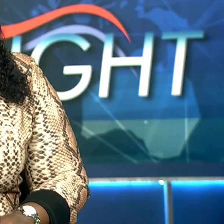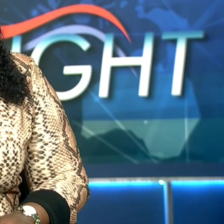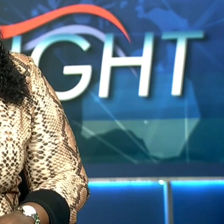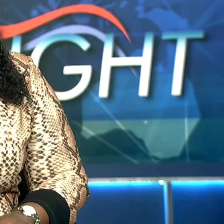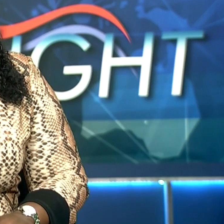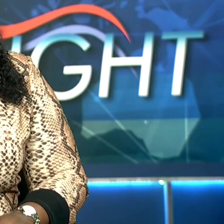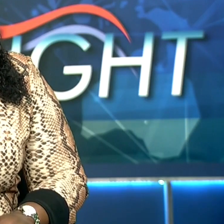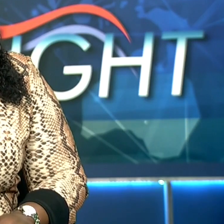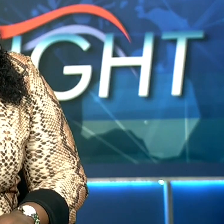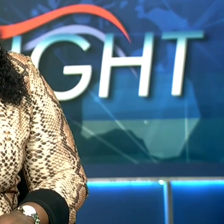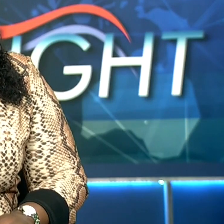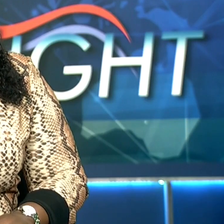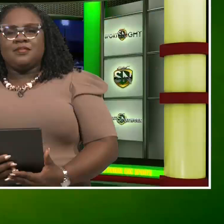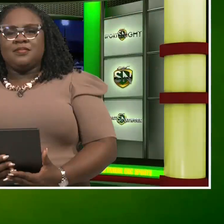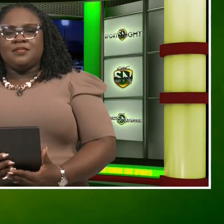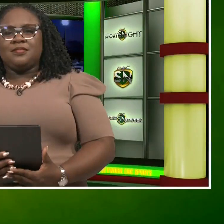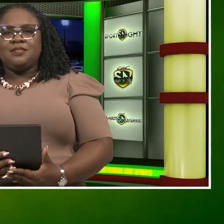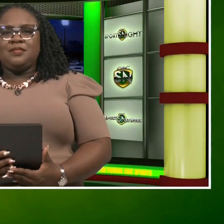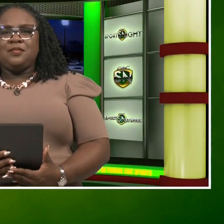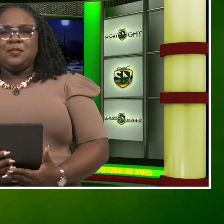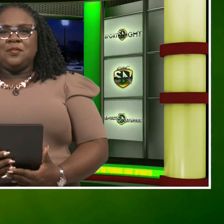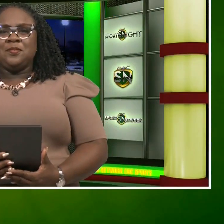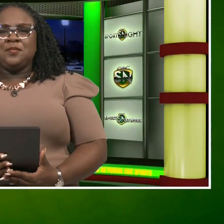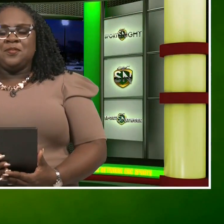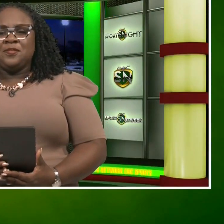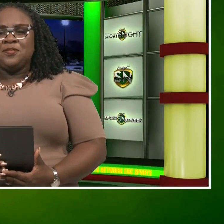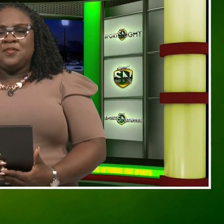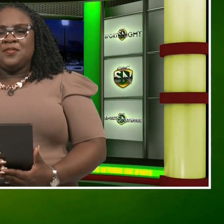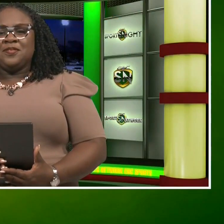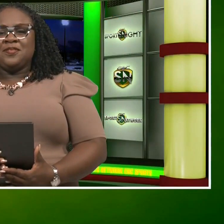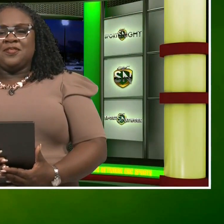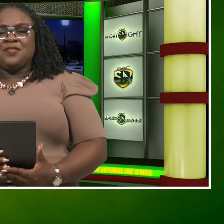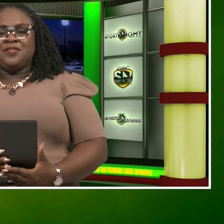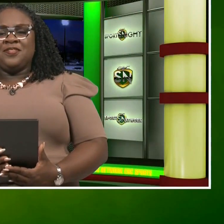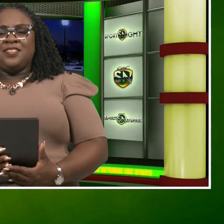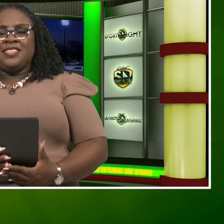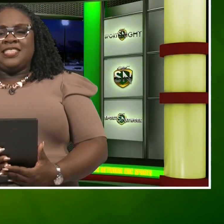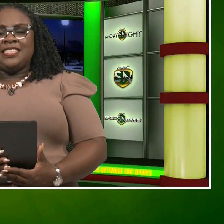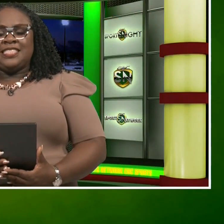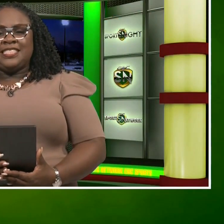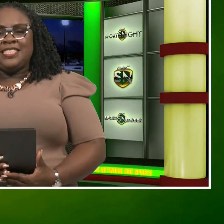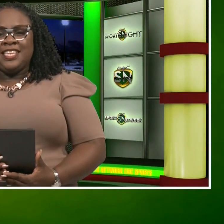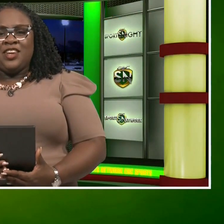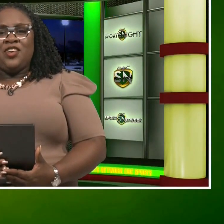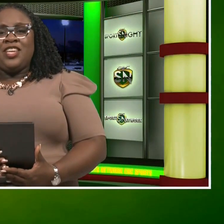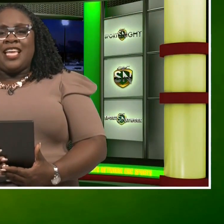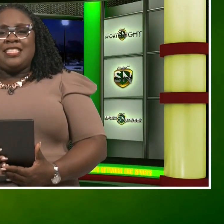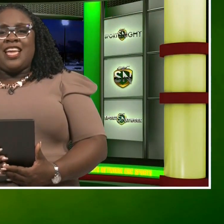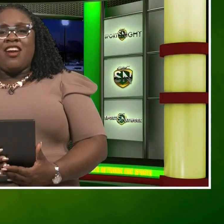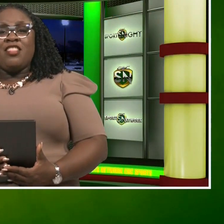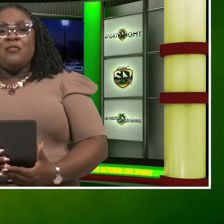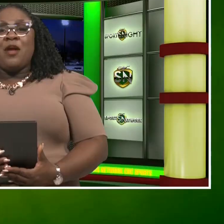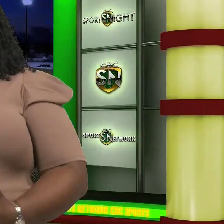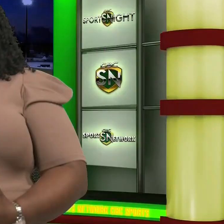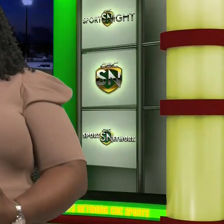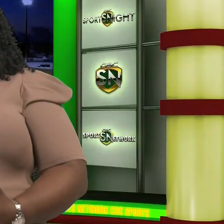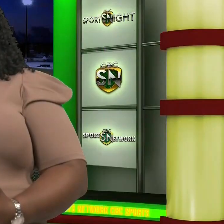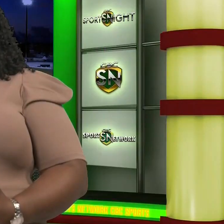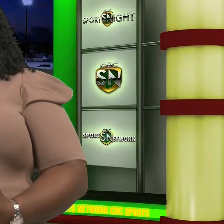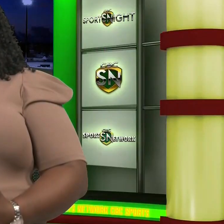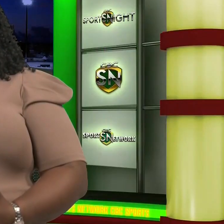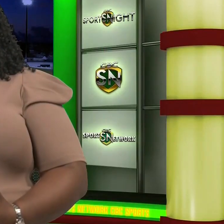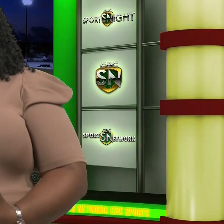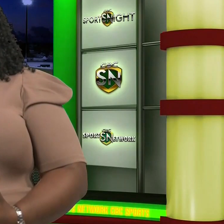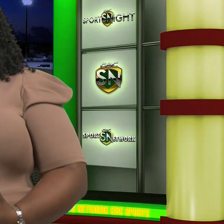It's Sports Time now with Anne-Marie Burke, and the women in cricket are dominating news these days. Oh yes, they are. The Barbados women